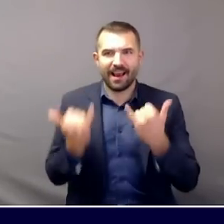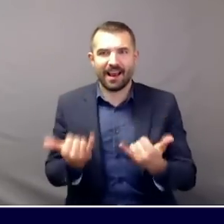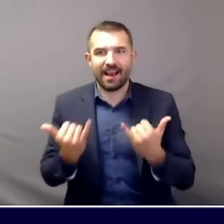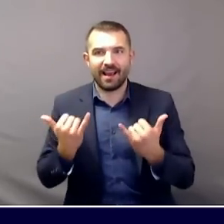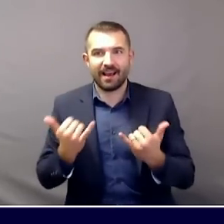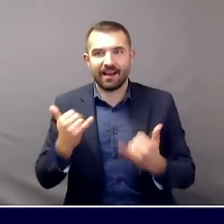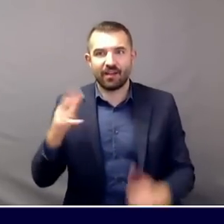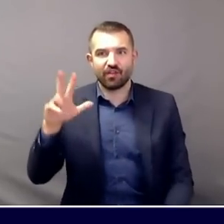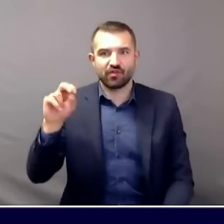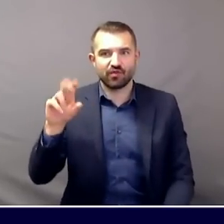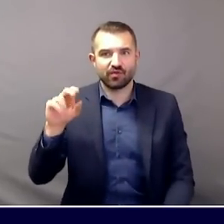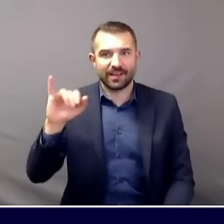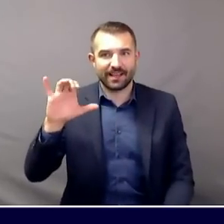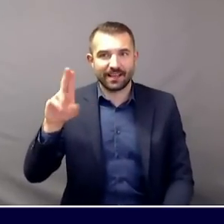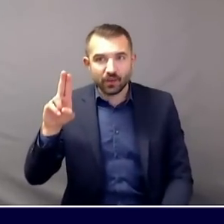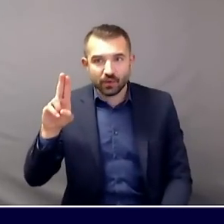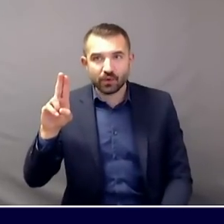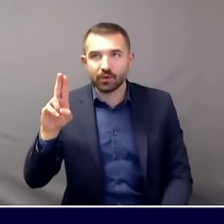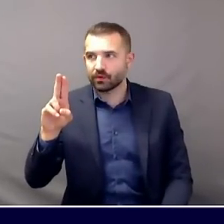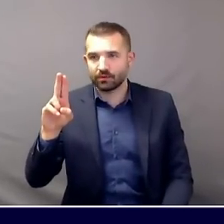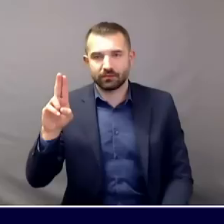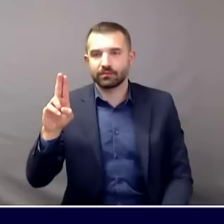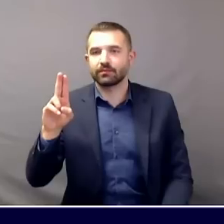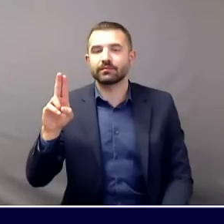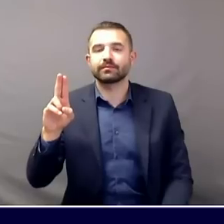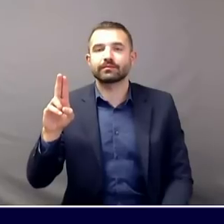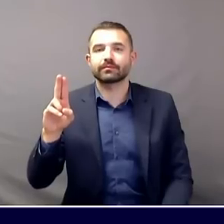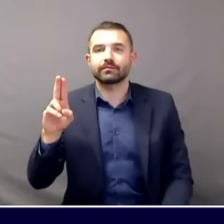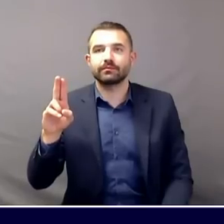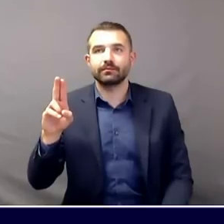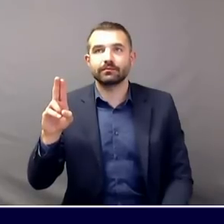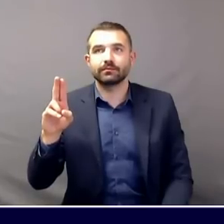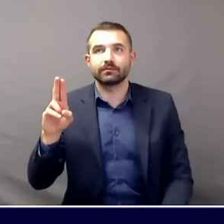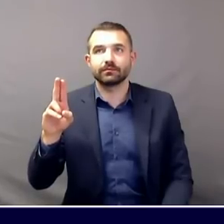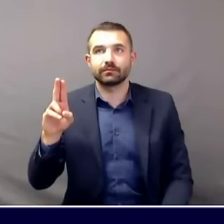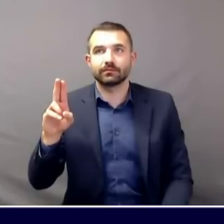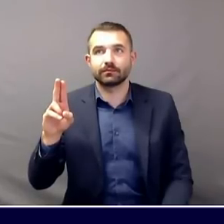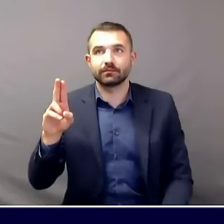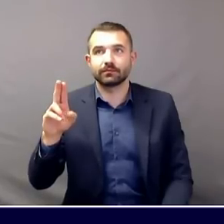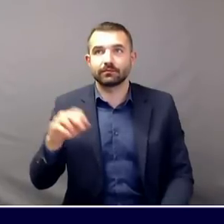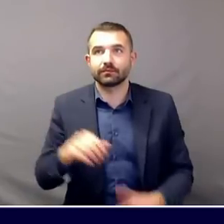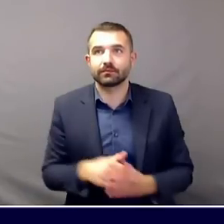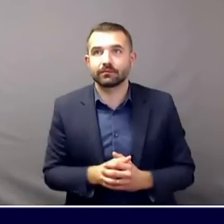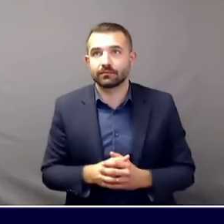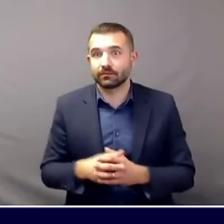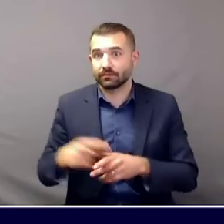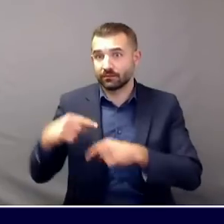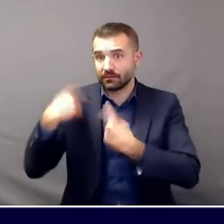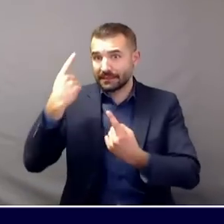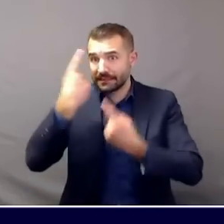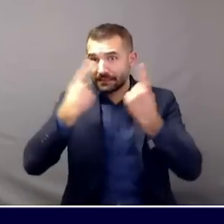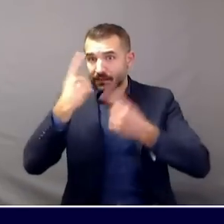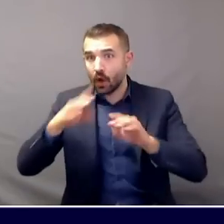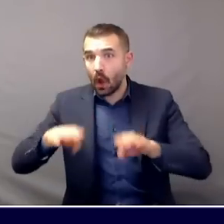will you start looking at having to open alternative ICU beds?